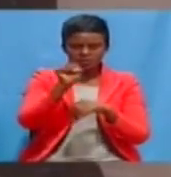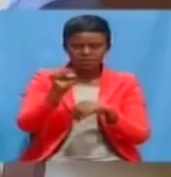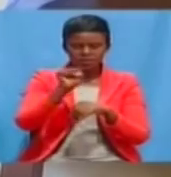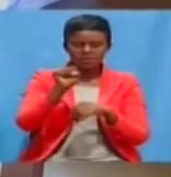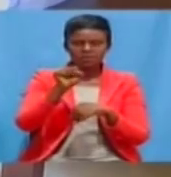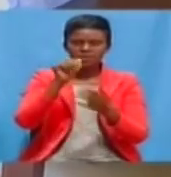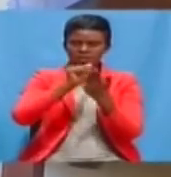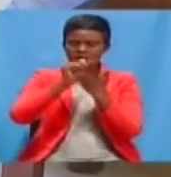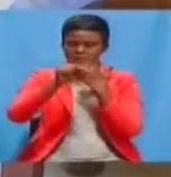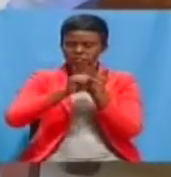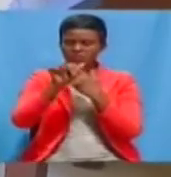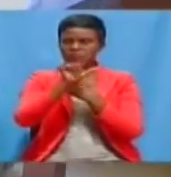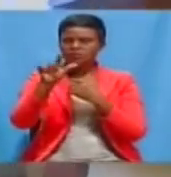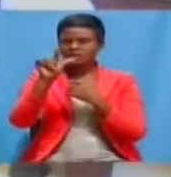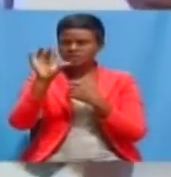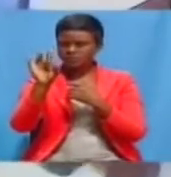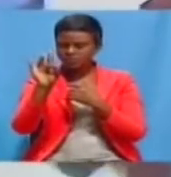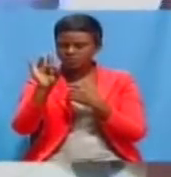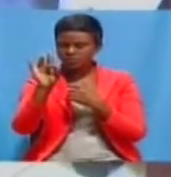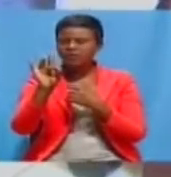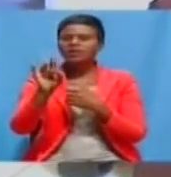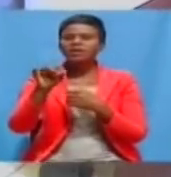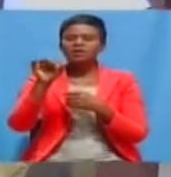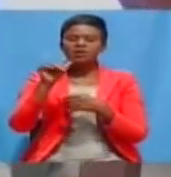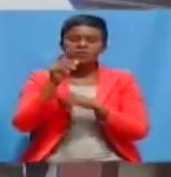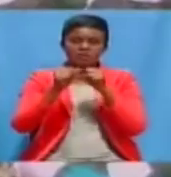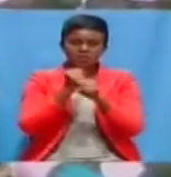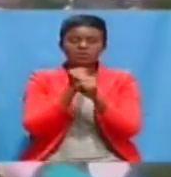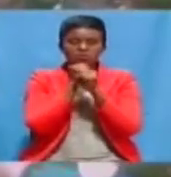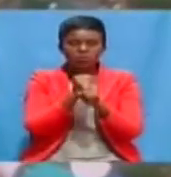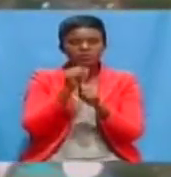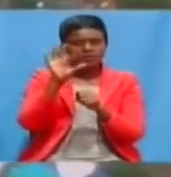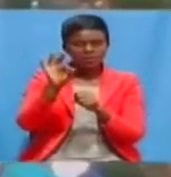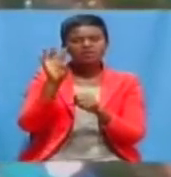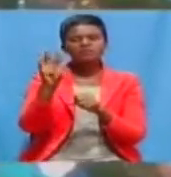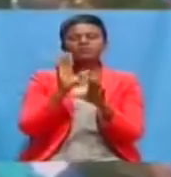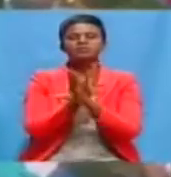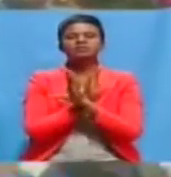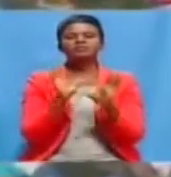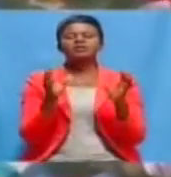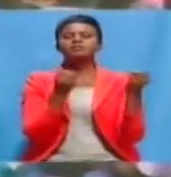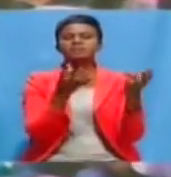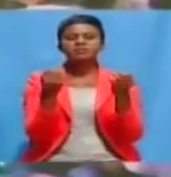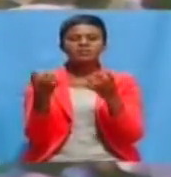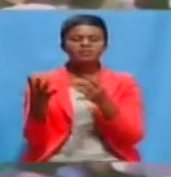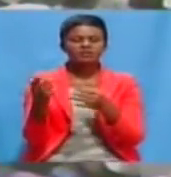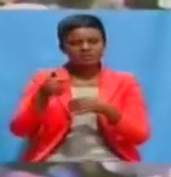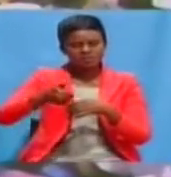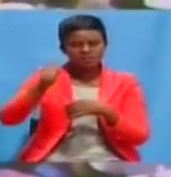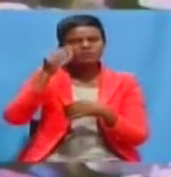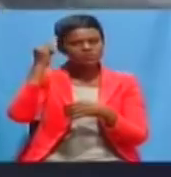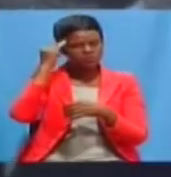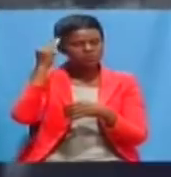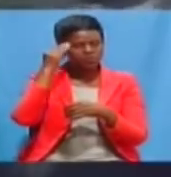of April, he turns 94. The former head of state has shared most of his life with many Zambians. He has been known